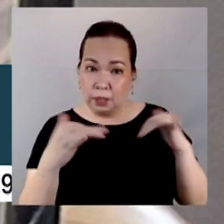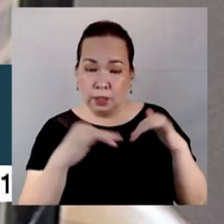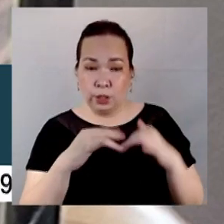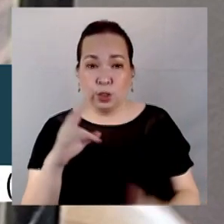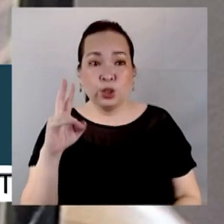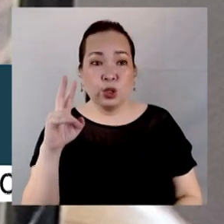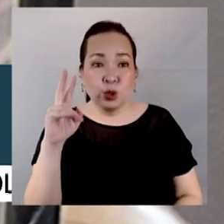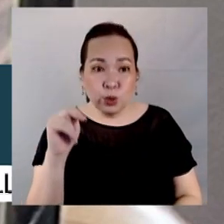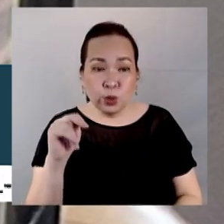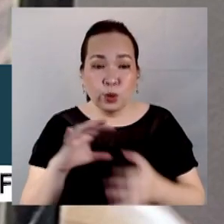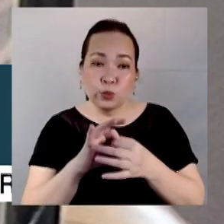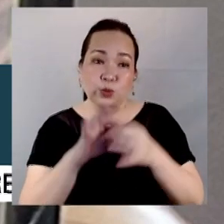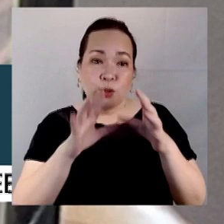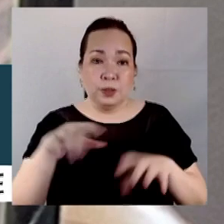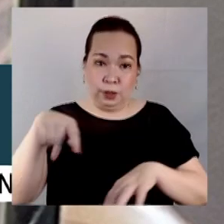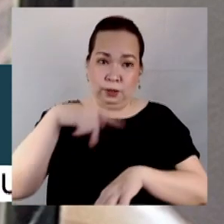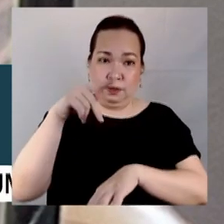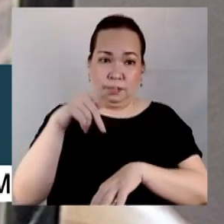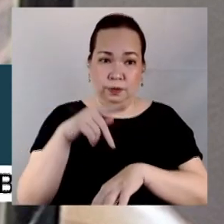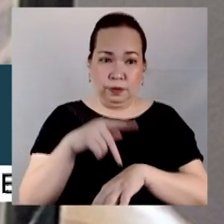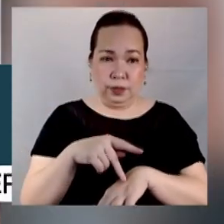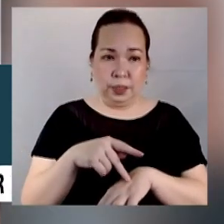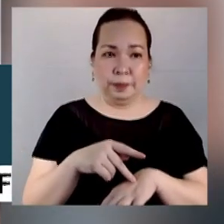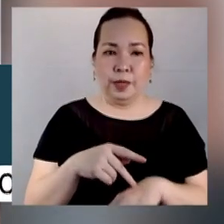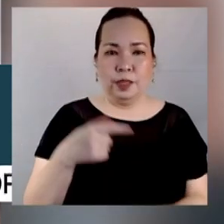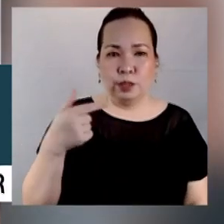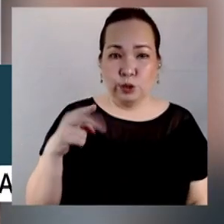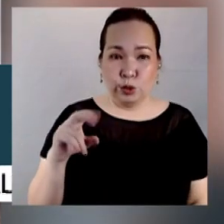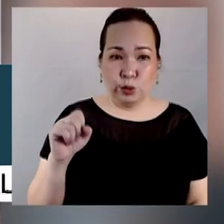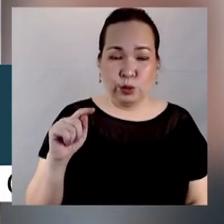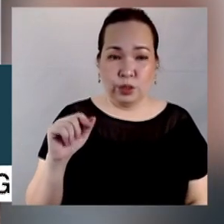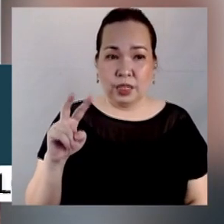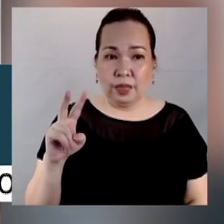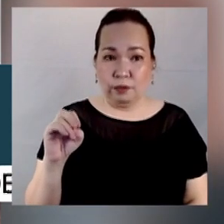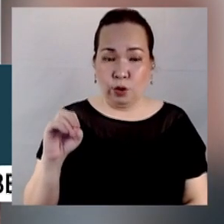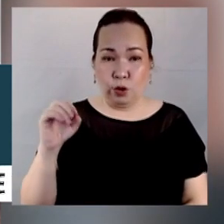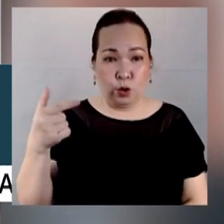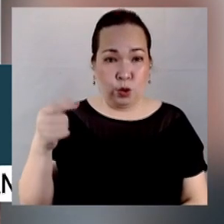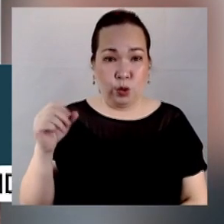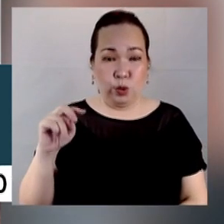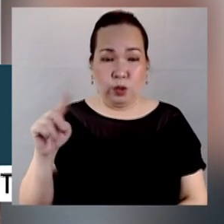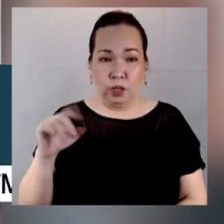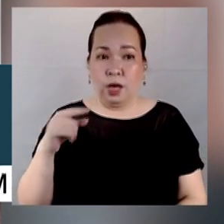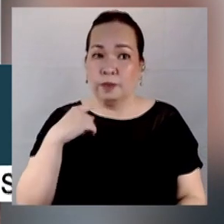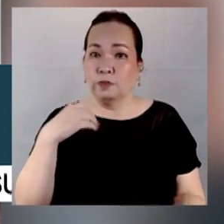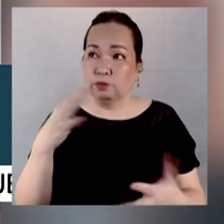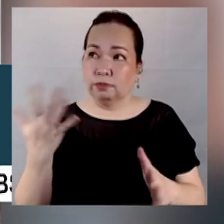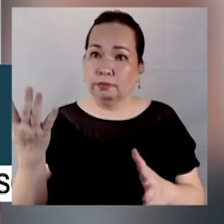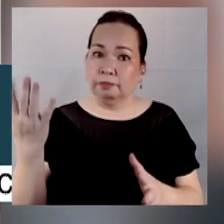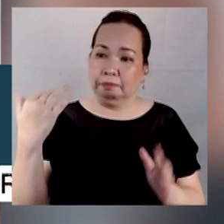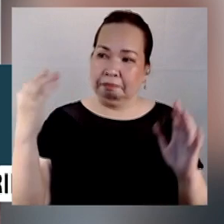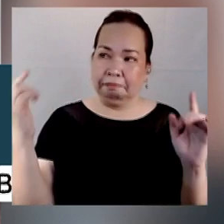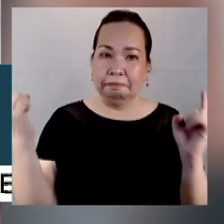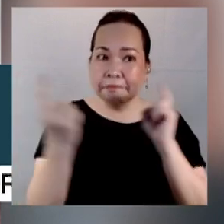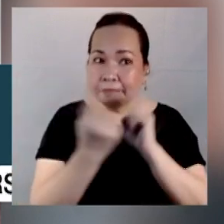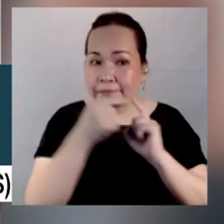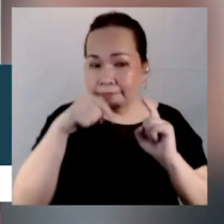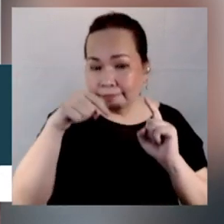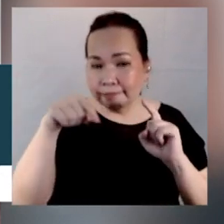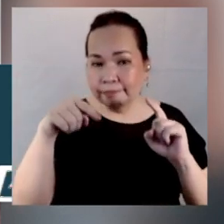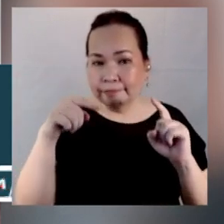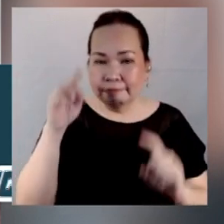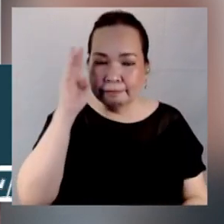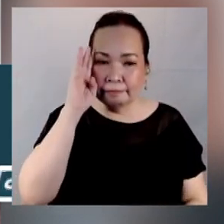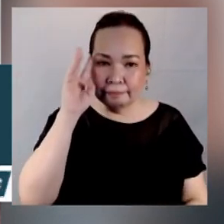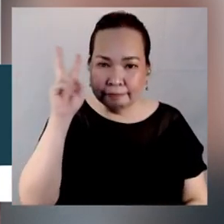Coordinator in the Philippines, Gustavo Gonzalez. Gonzalez told reporters after his courtesy visit on Marcos that the president-elect of the Philippines